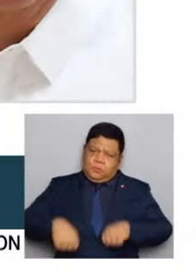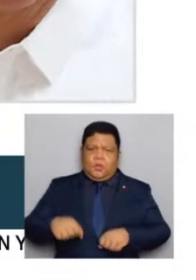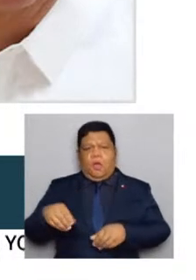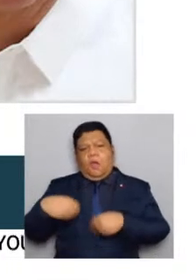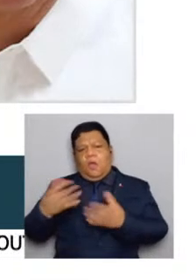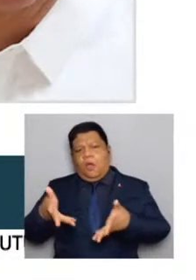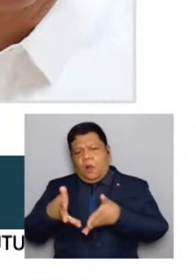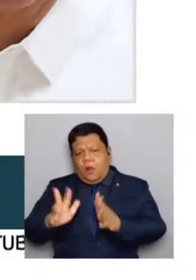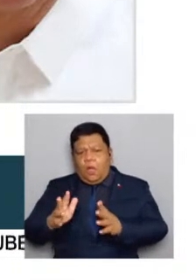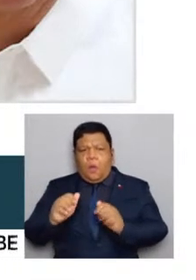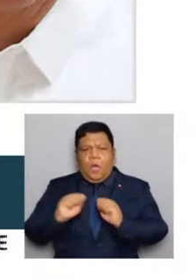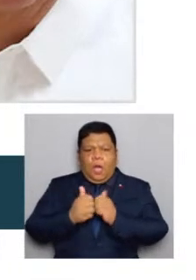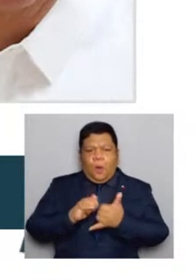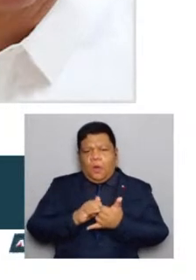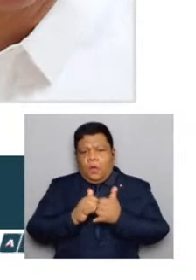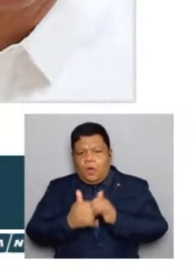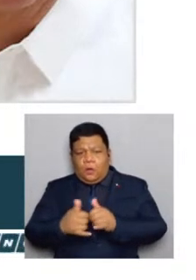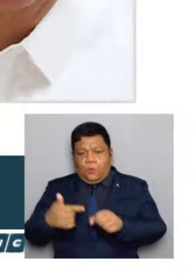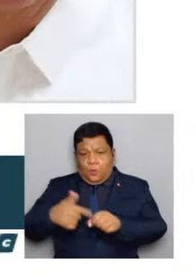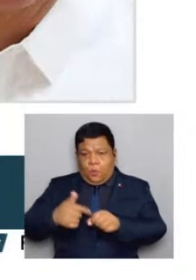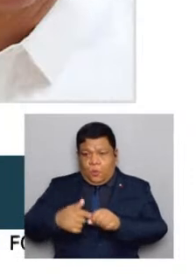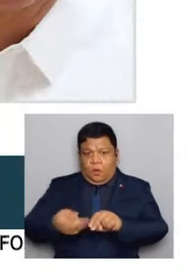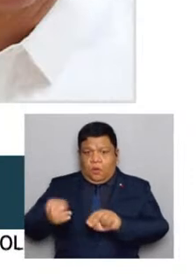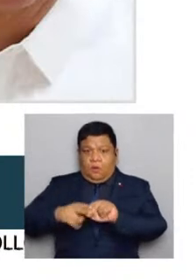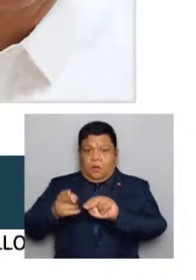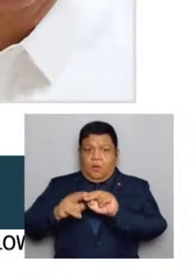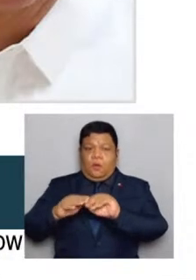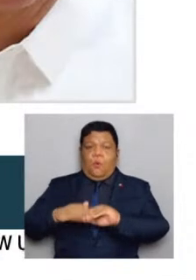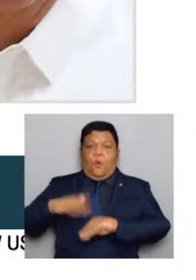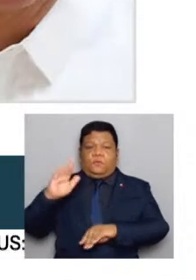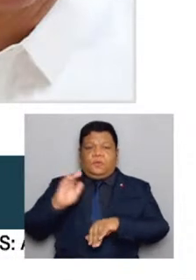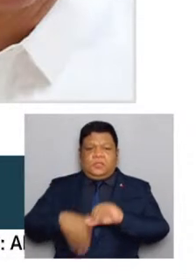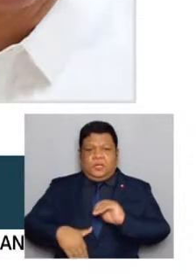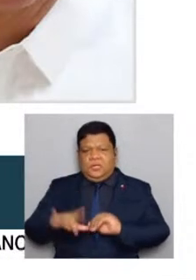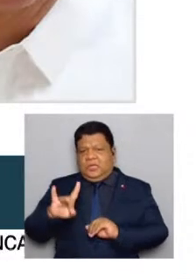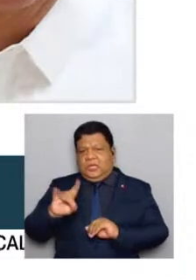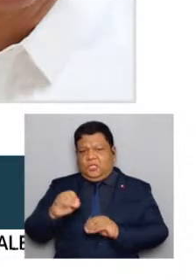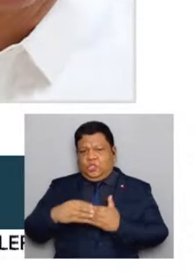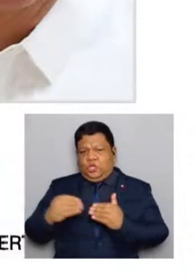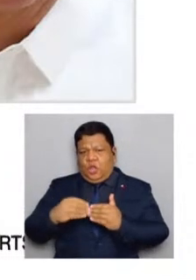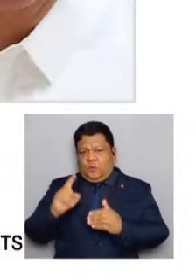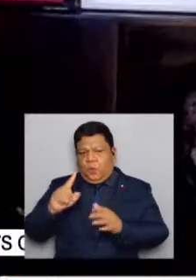for when crude prices exceed $80 a barrel.